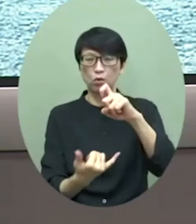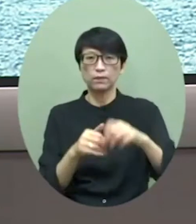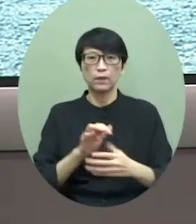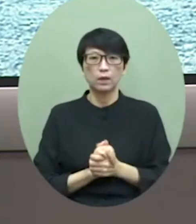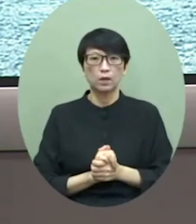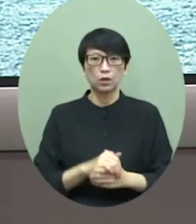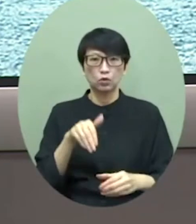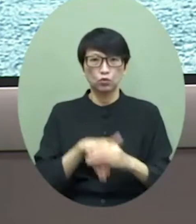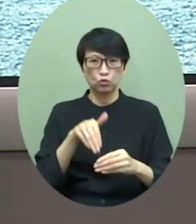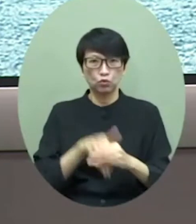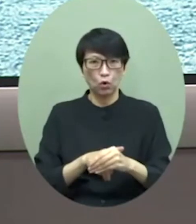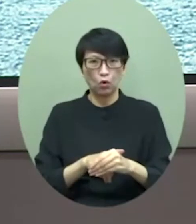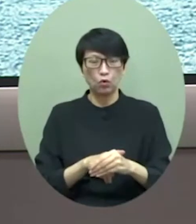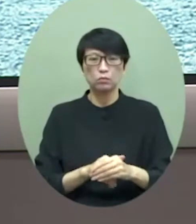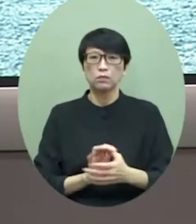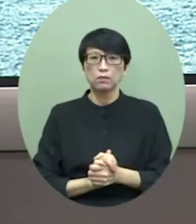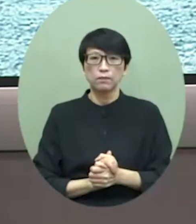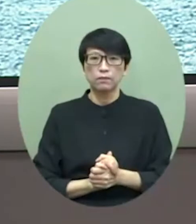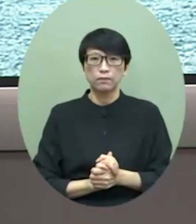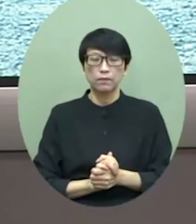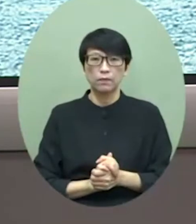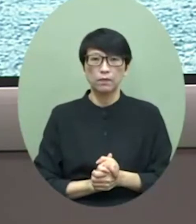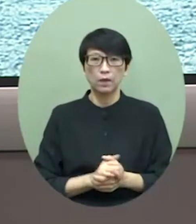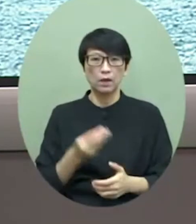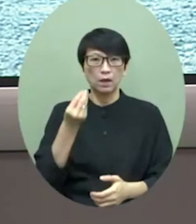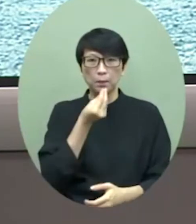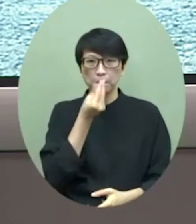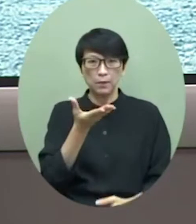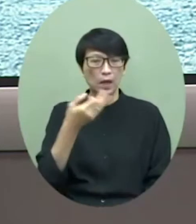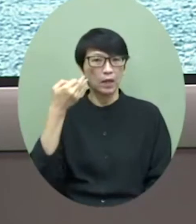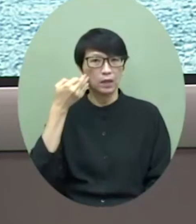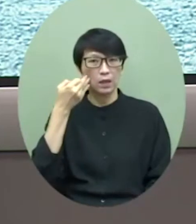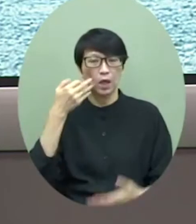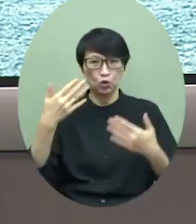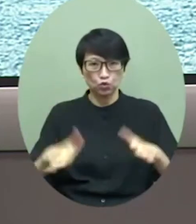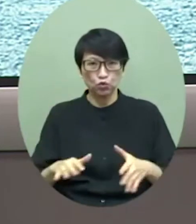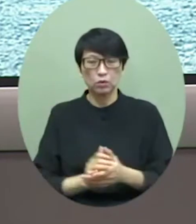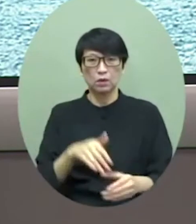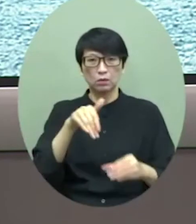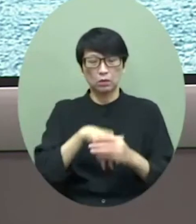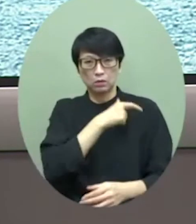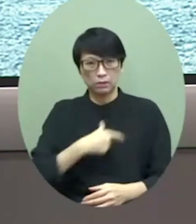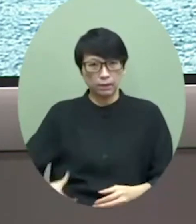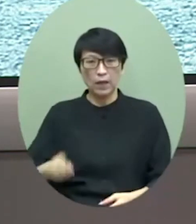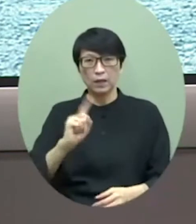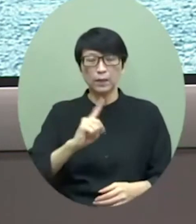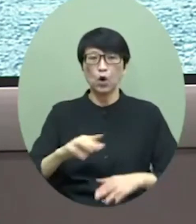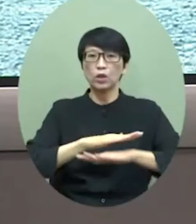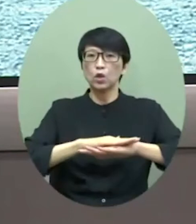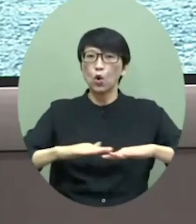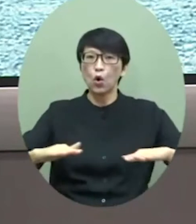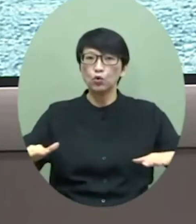week, 2 weeks or so, there have been many voices in the community questioning whether we could still hold a fair election, and